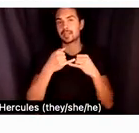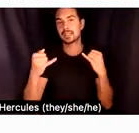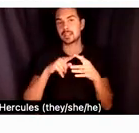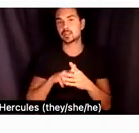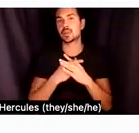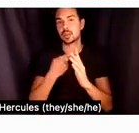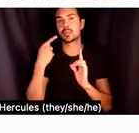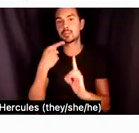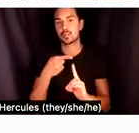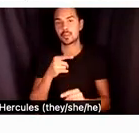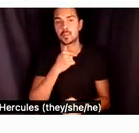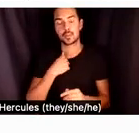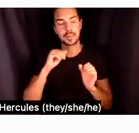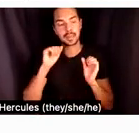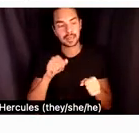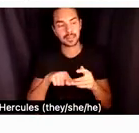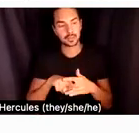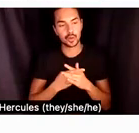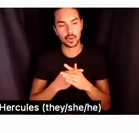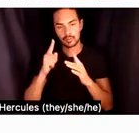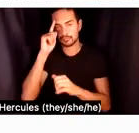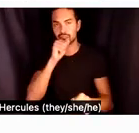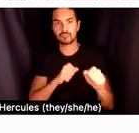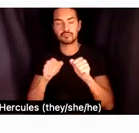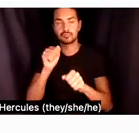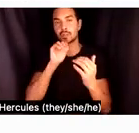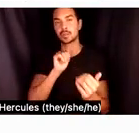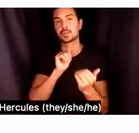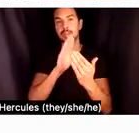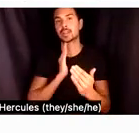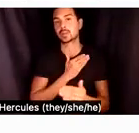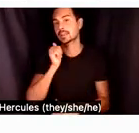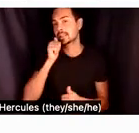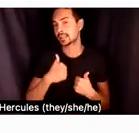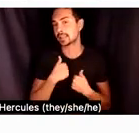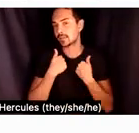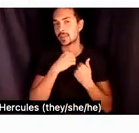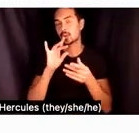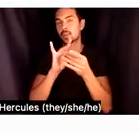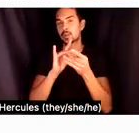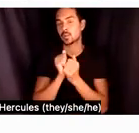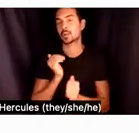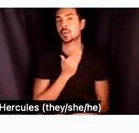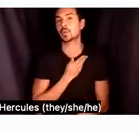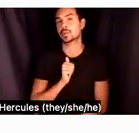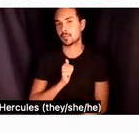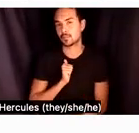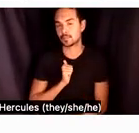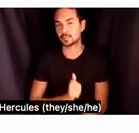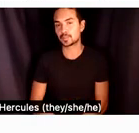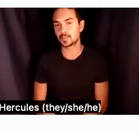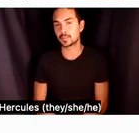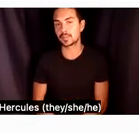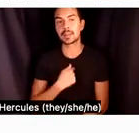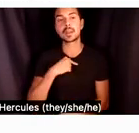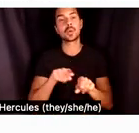can start working on and addressing, even in just our daily living and our relationship with ourselves. I also